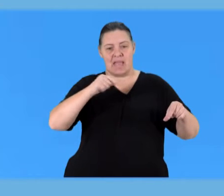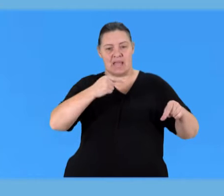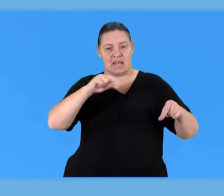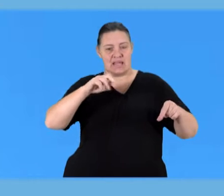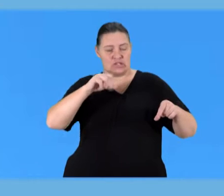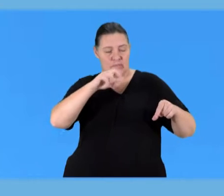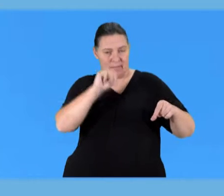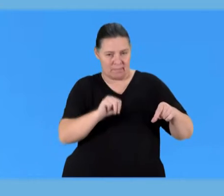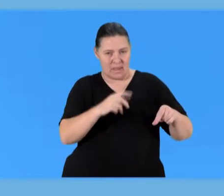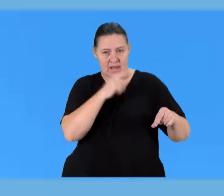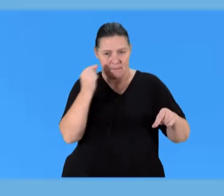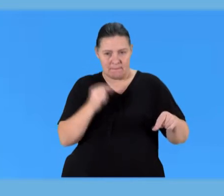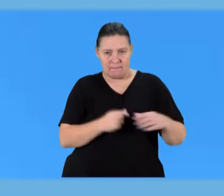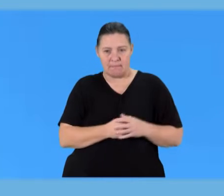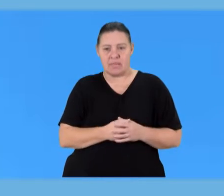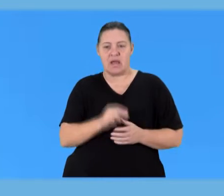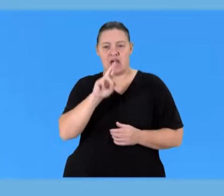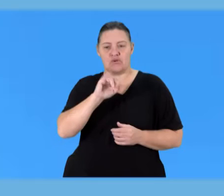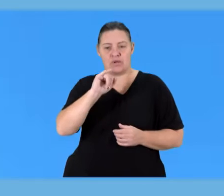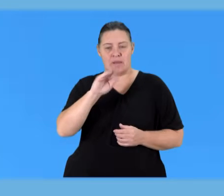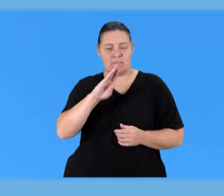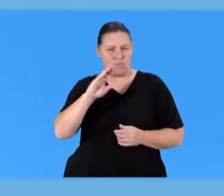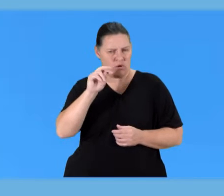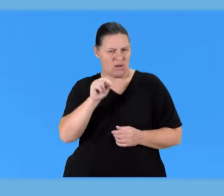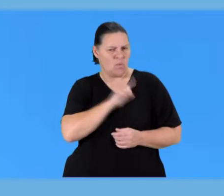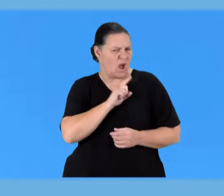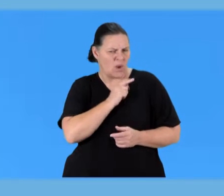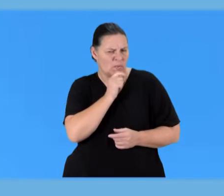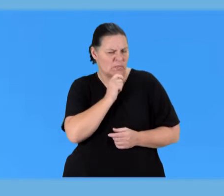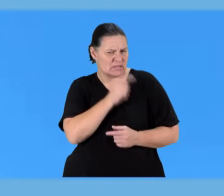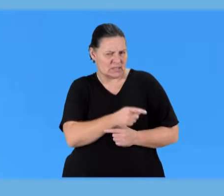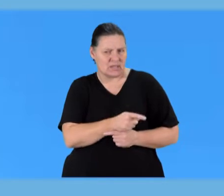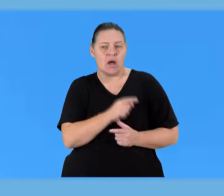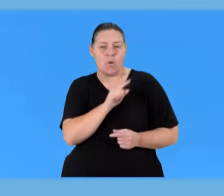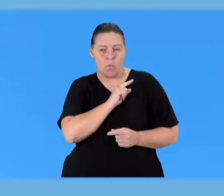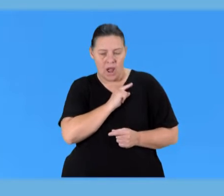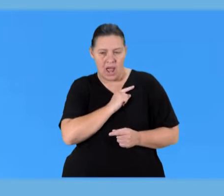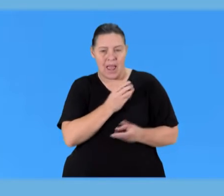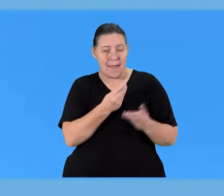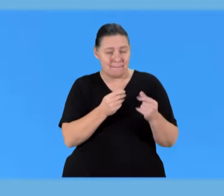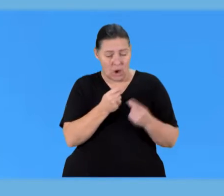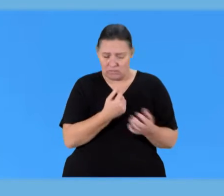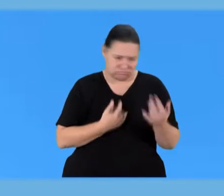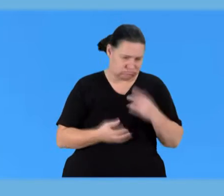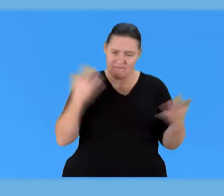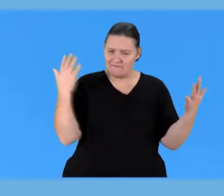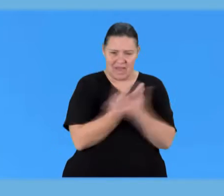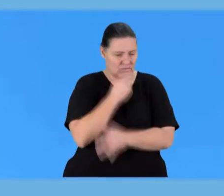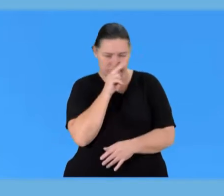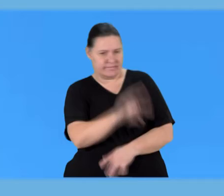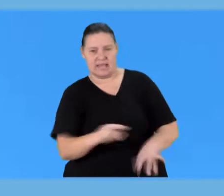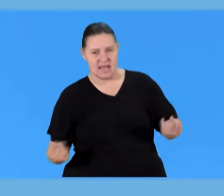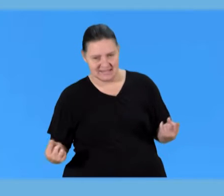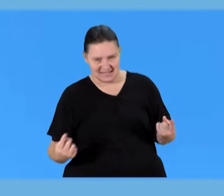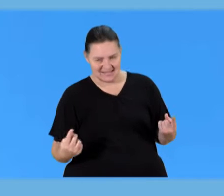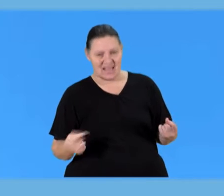strip of magnesium, which is called the magnesium ribbon. Why are we using that? Because the magnesium powder burns